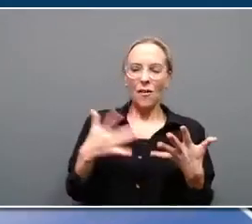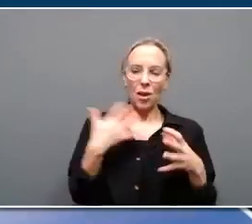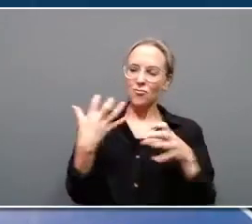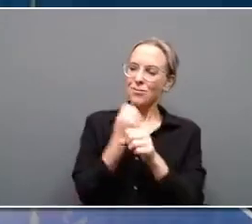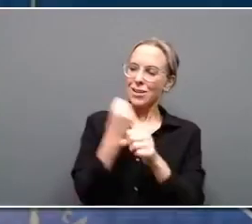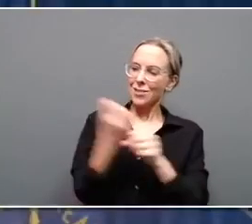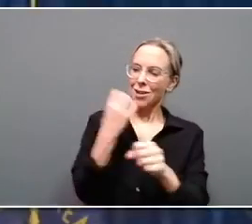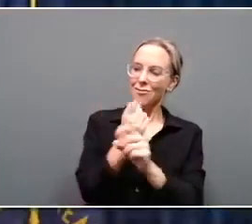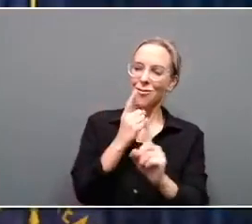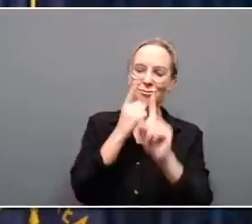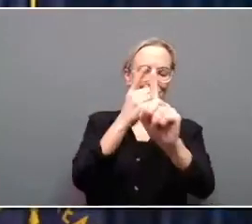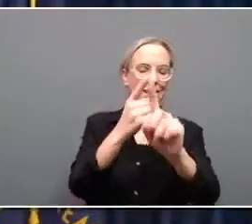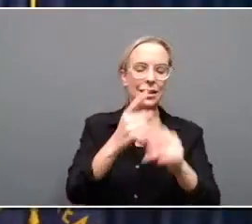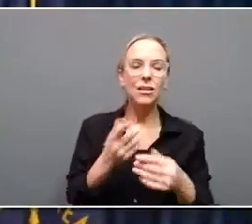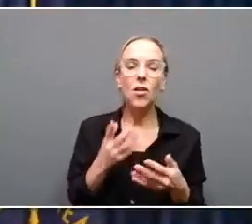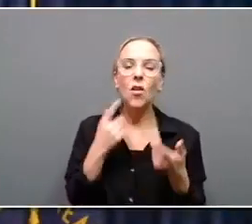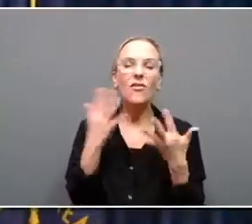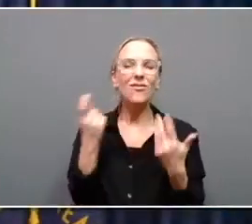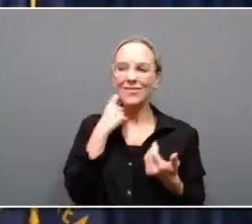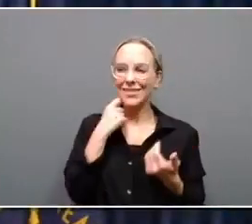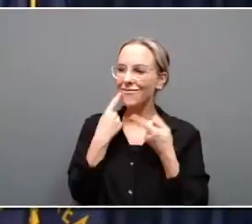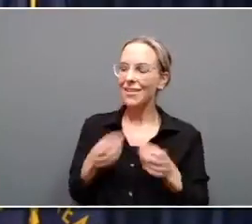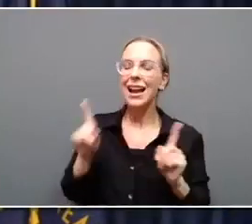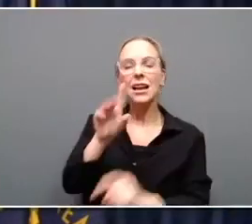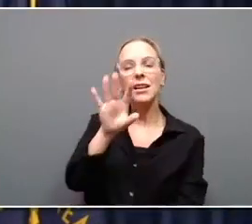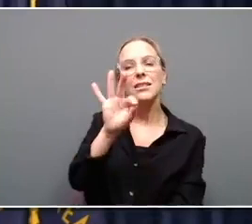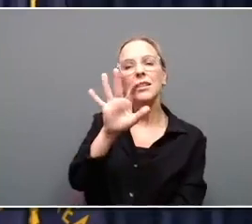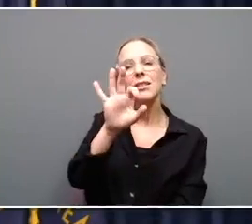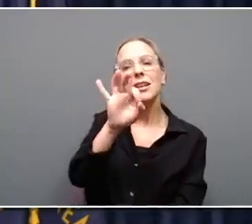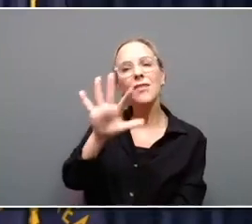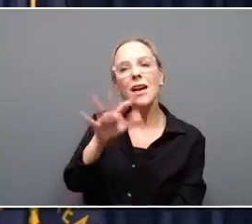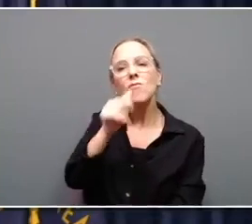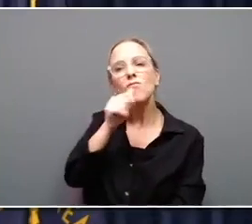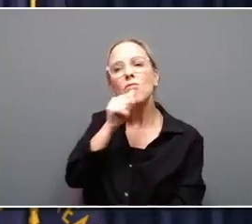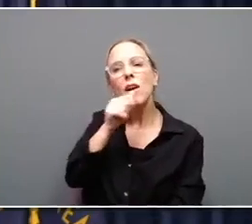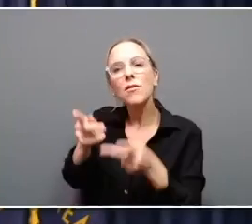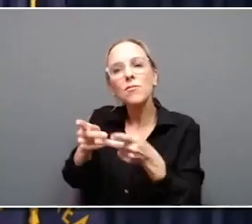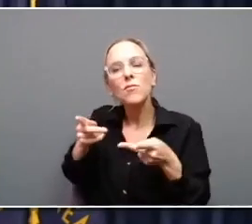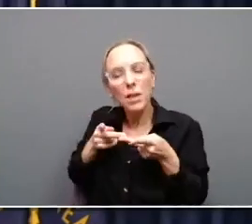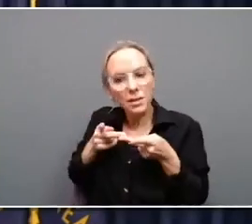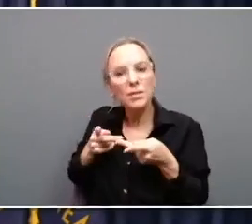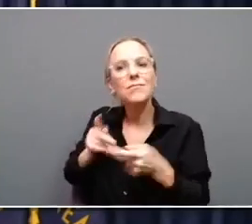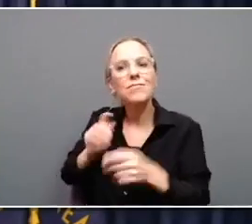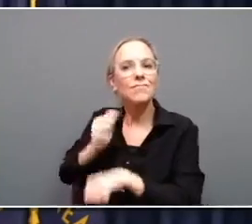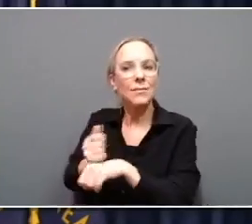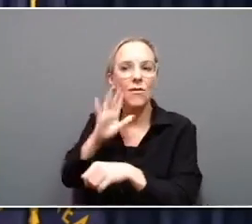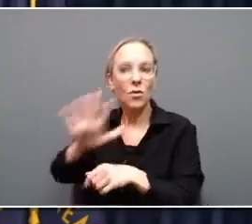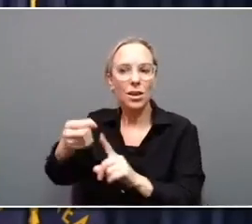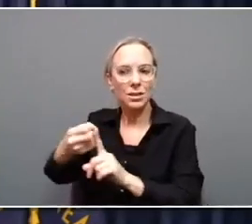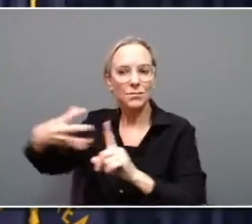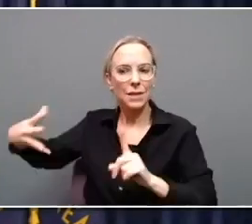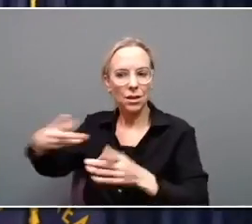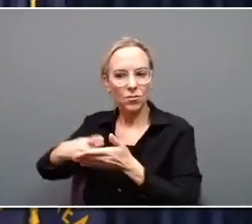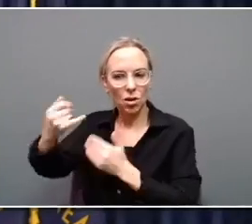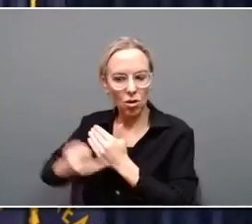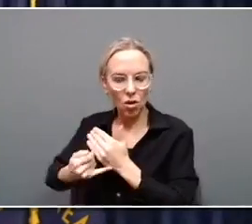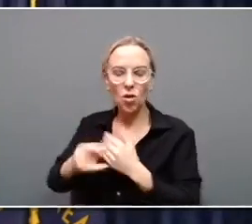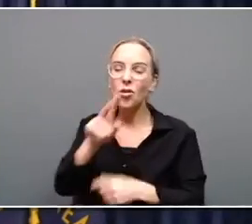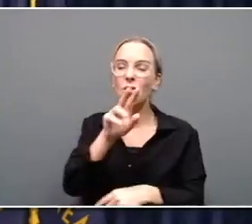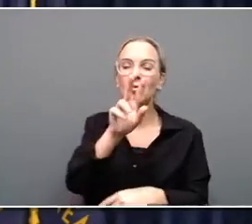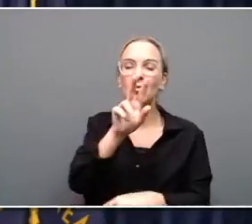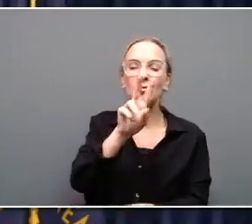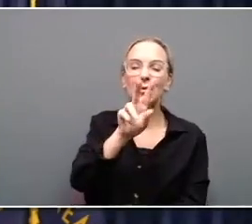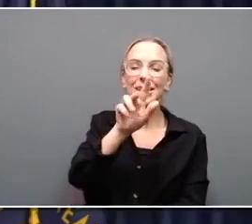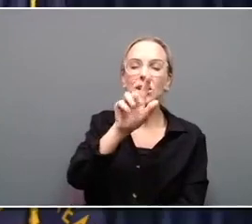over 905 private sector new location and expansion projects with a record $27.8